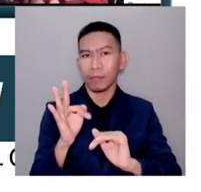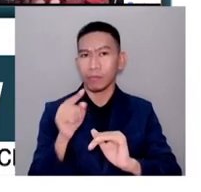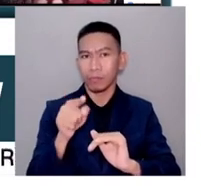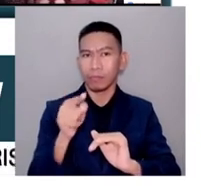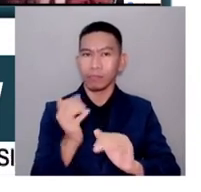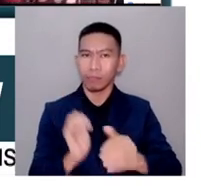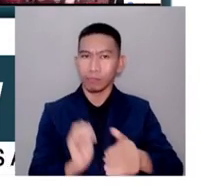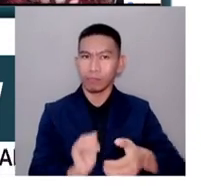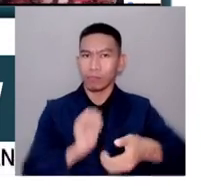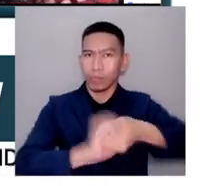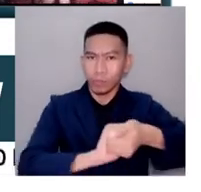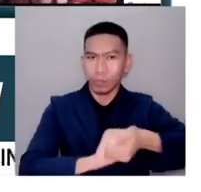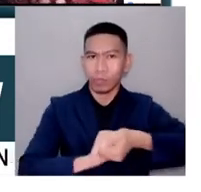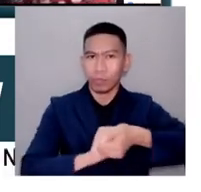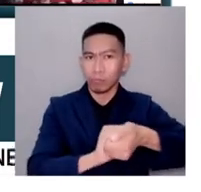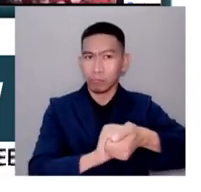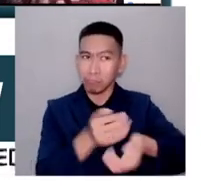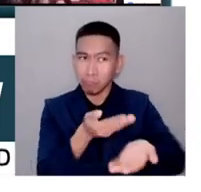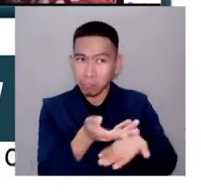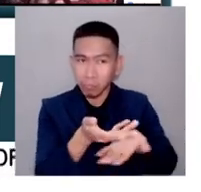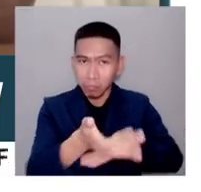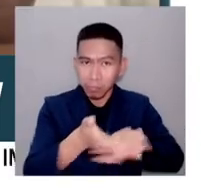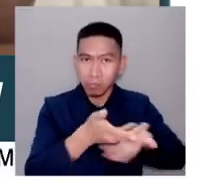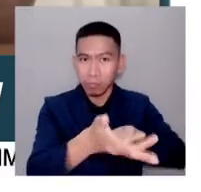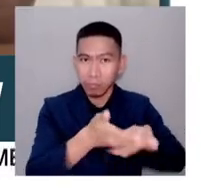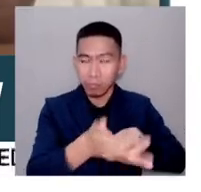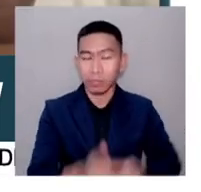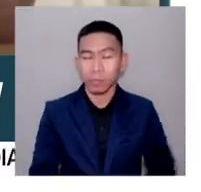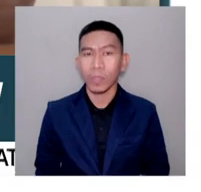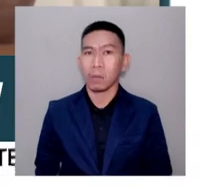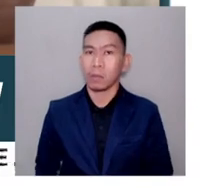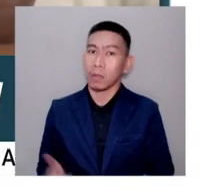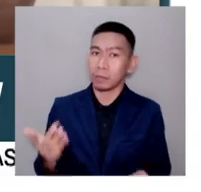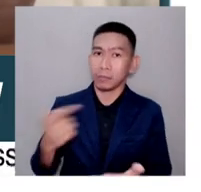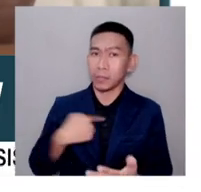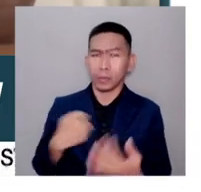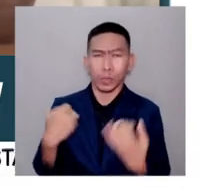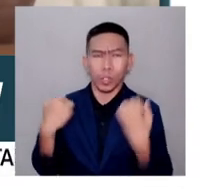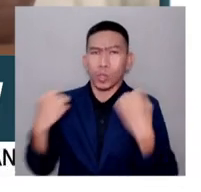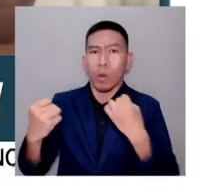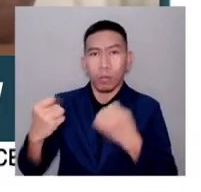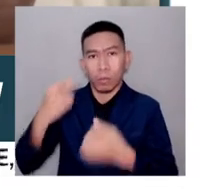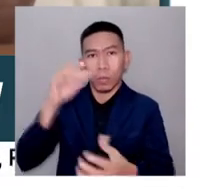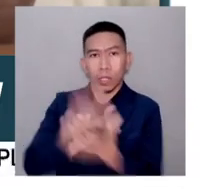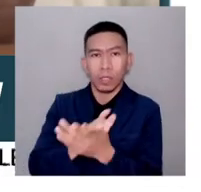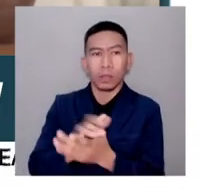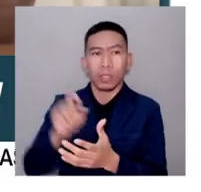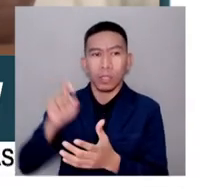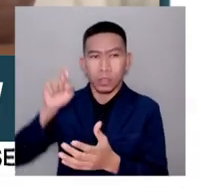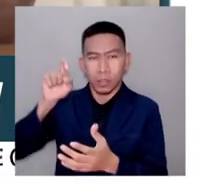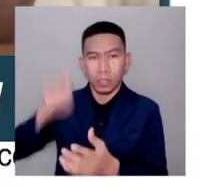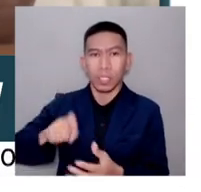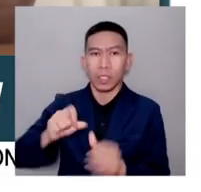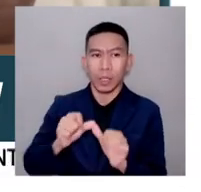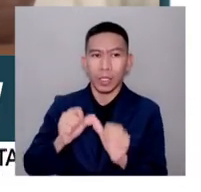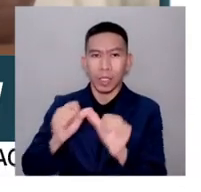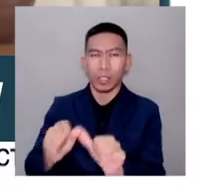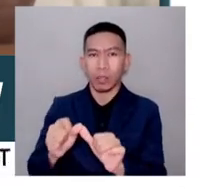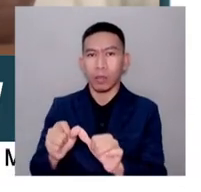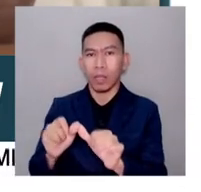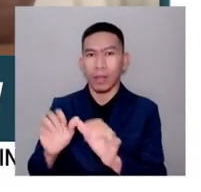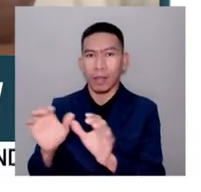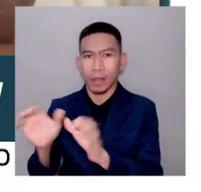Senator? Well, one of the non-negotiables is to continue with that bipartisan frame of mind